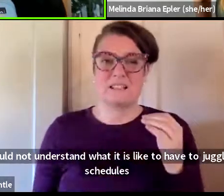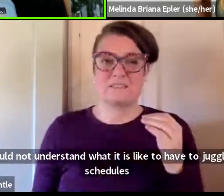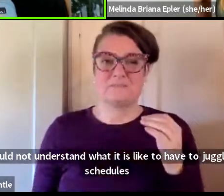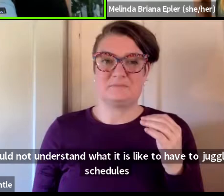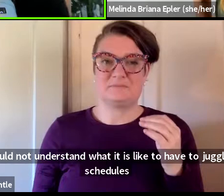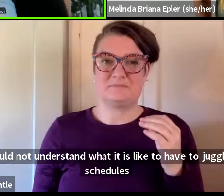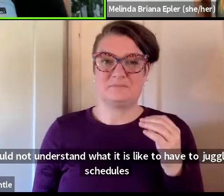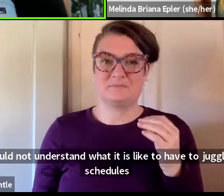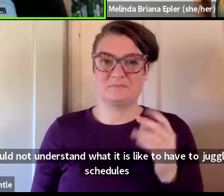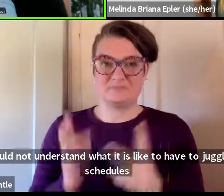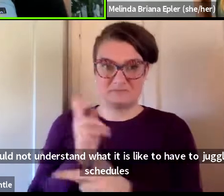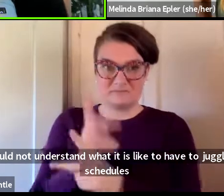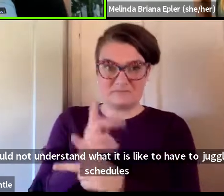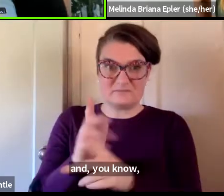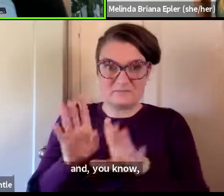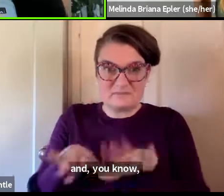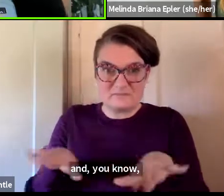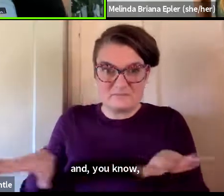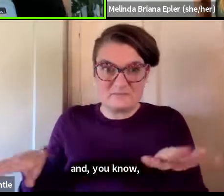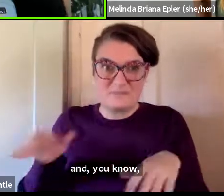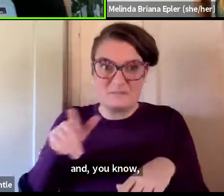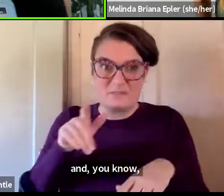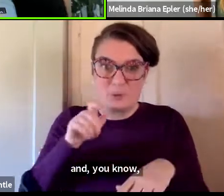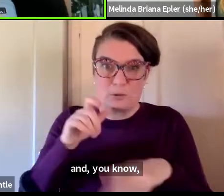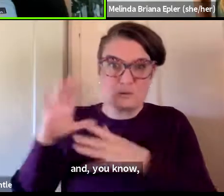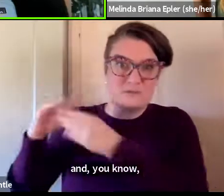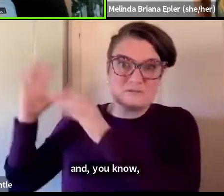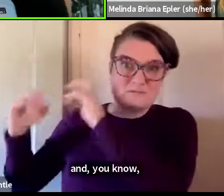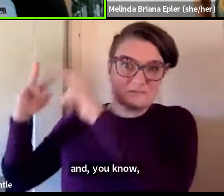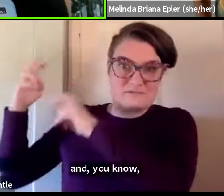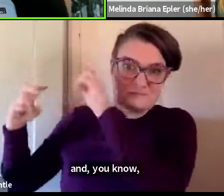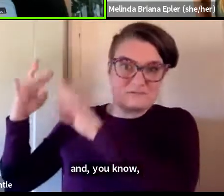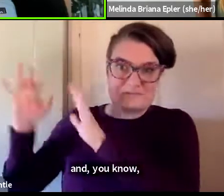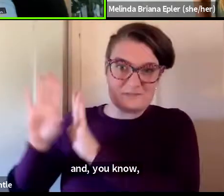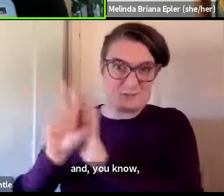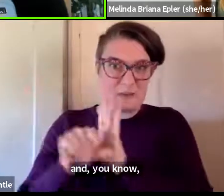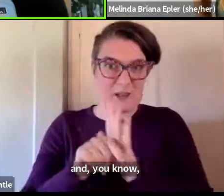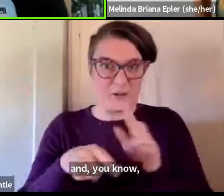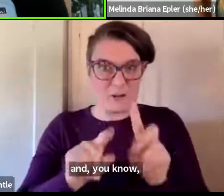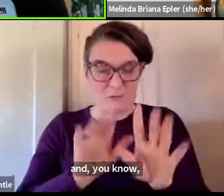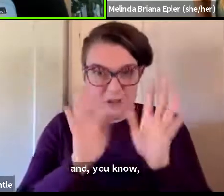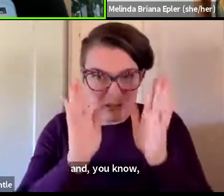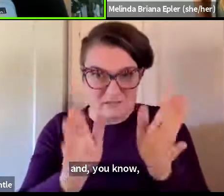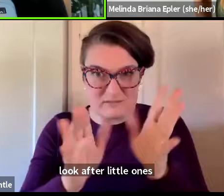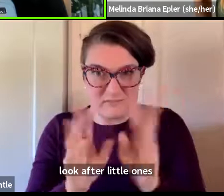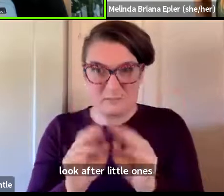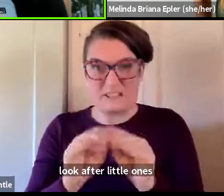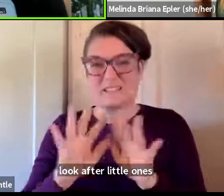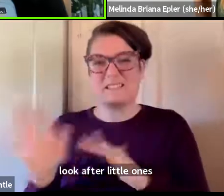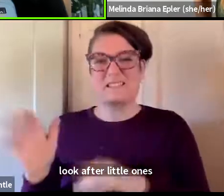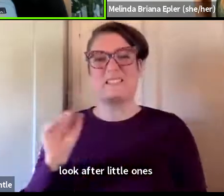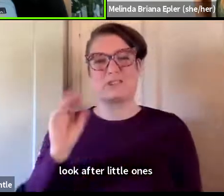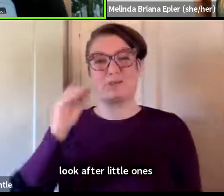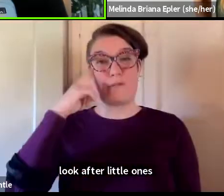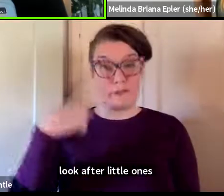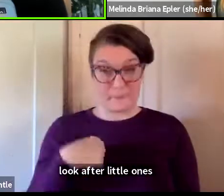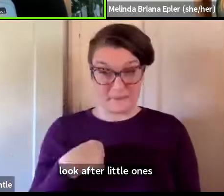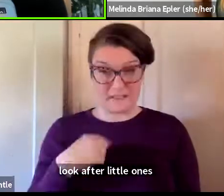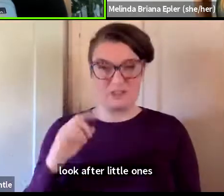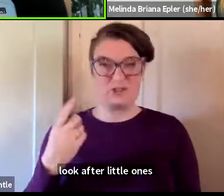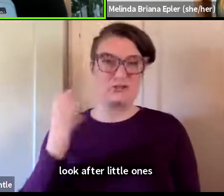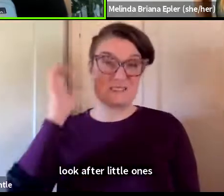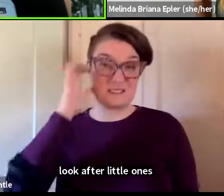look after little ones who are in the background. And so I think that for me, just hearing